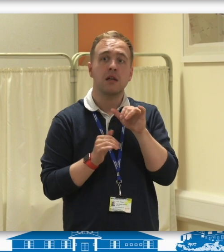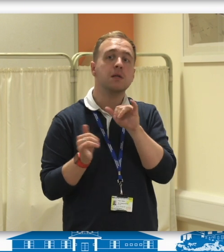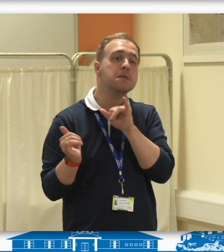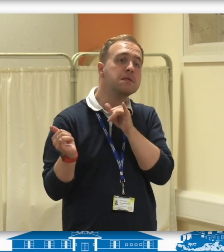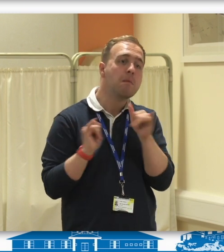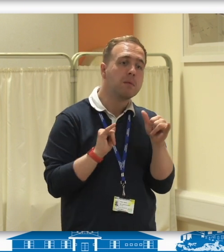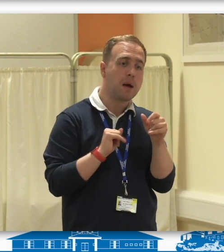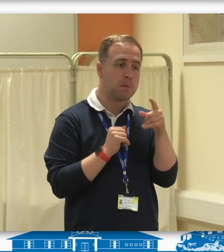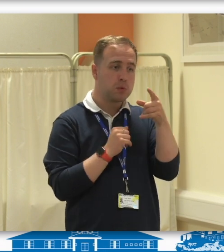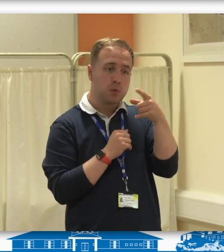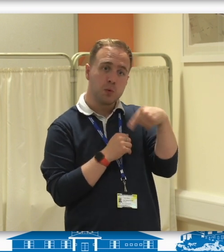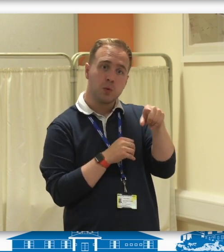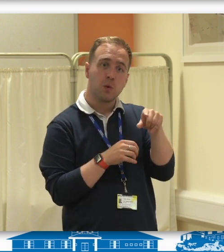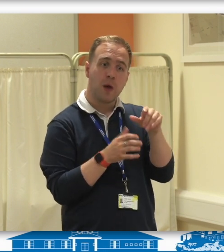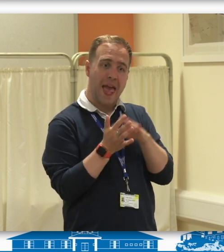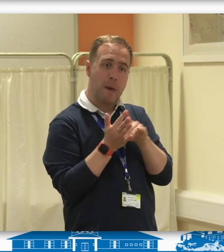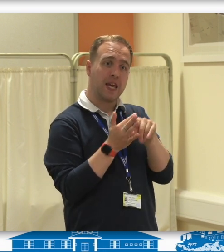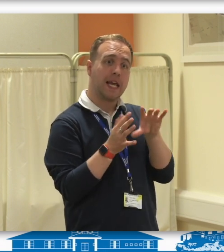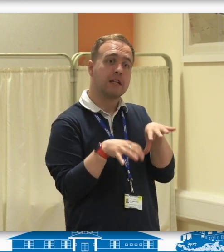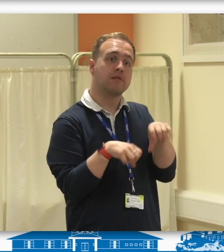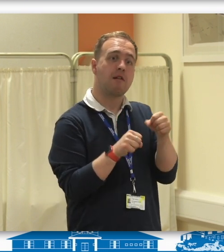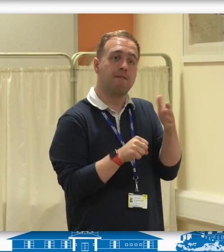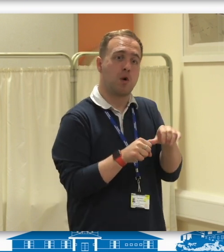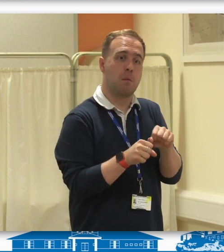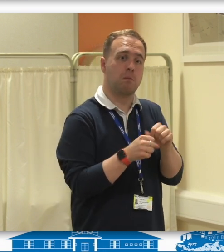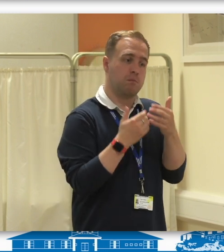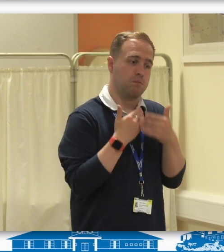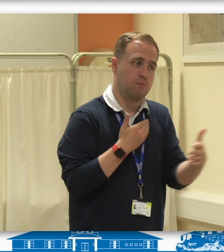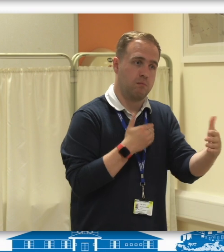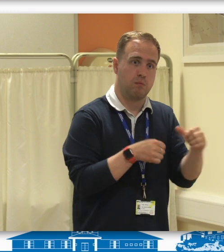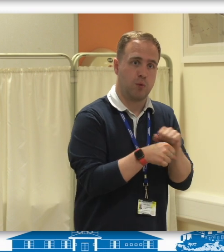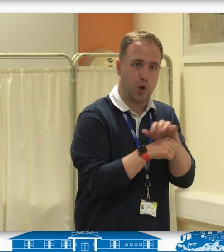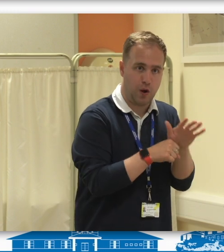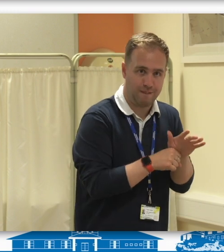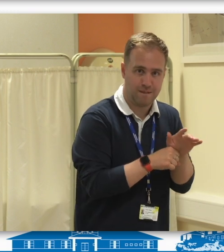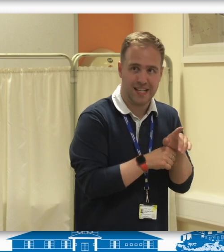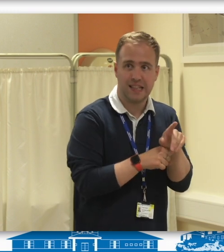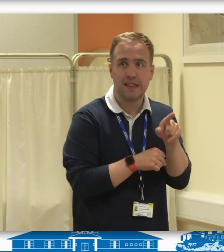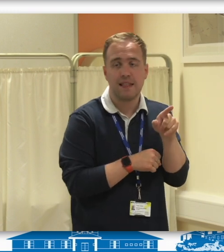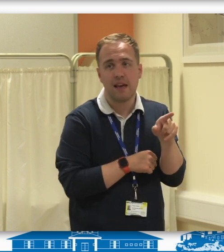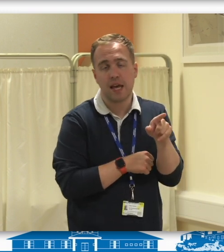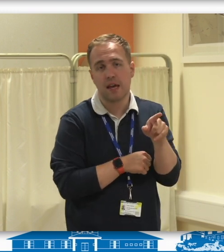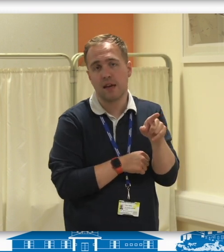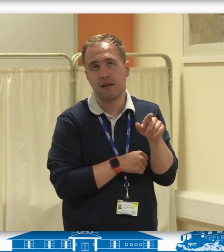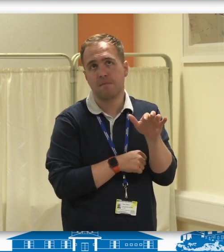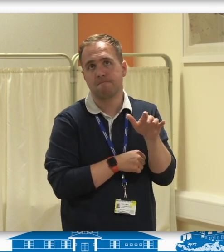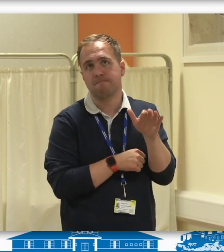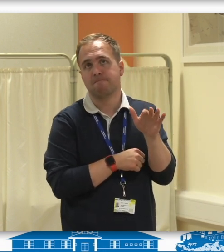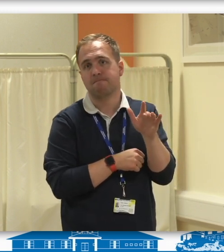sometimes people who have been triggered by long COVID have some perhaps